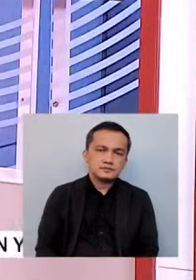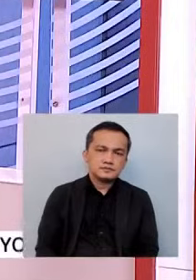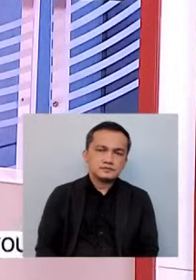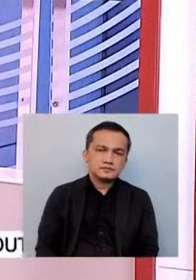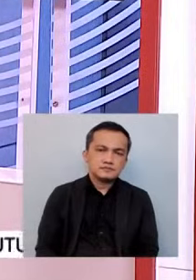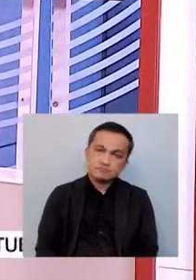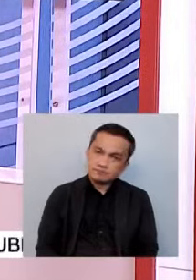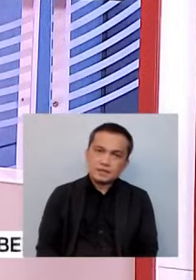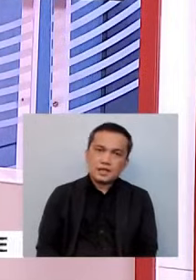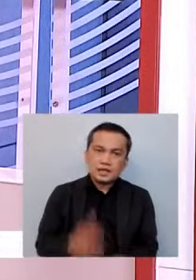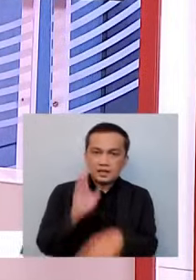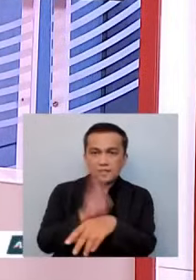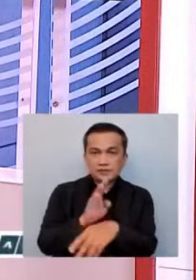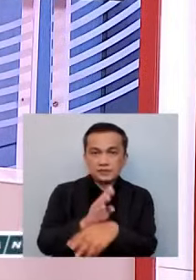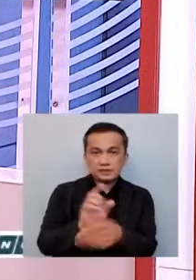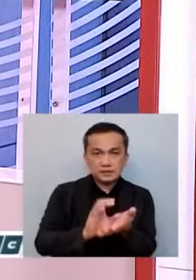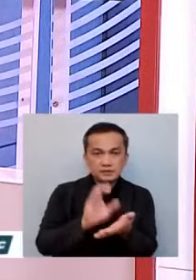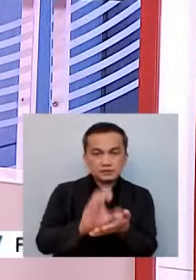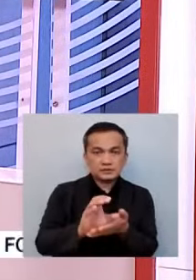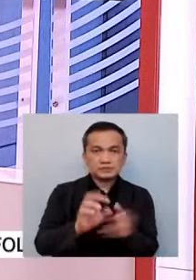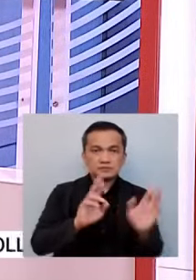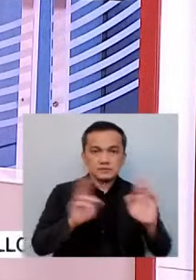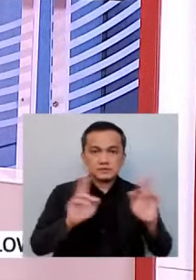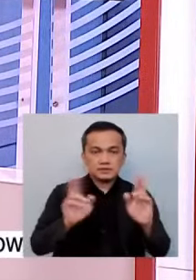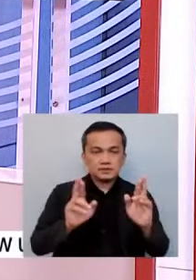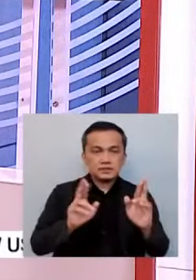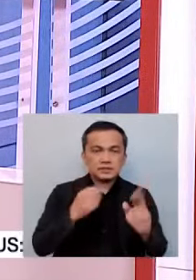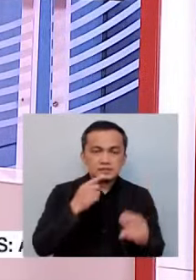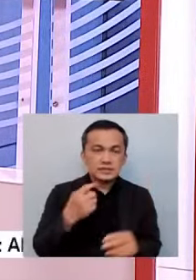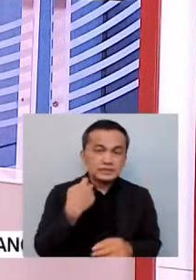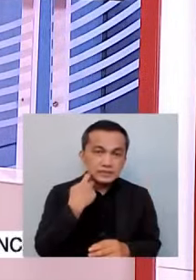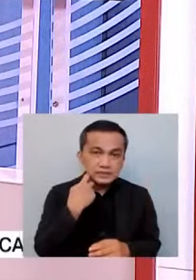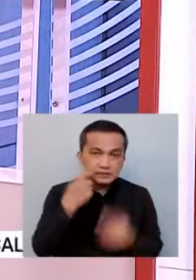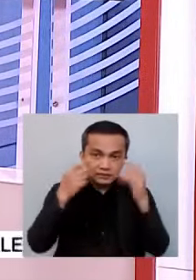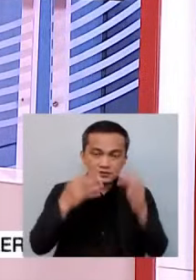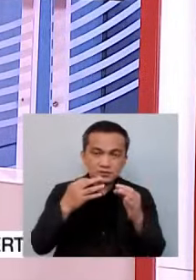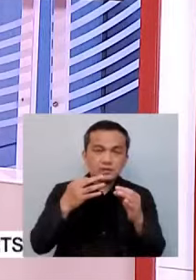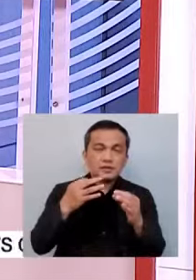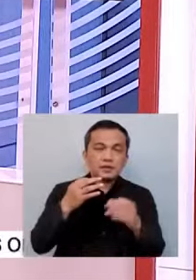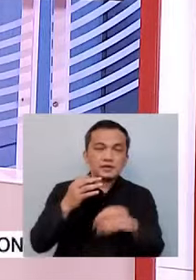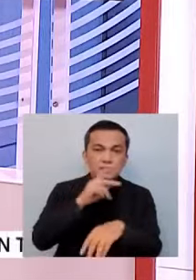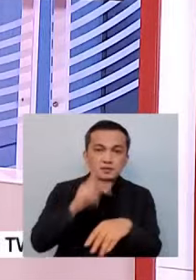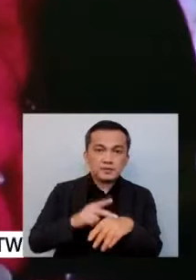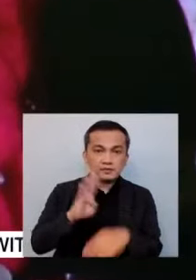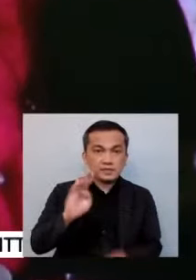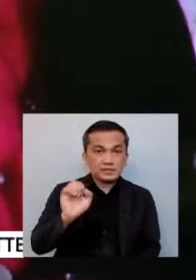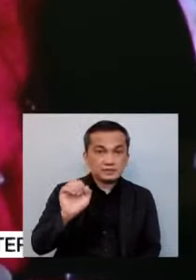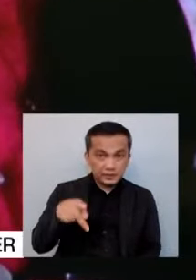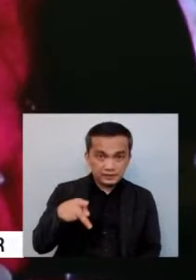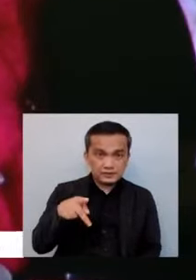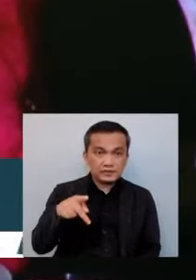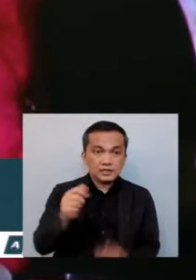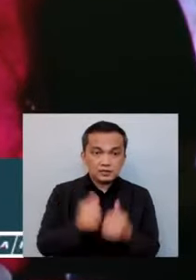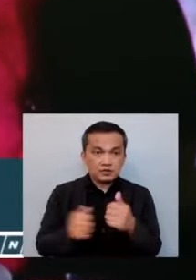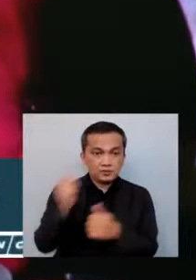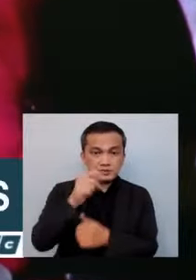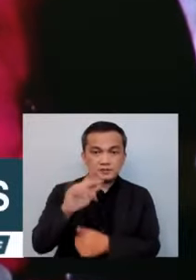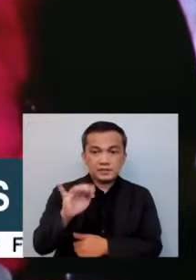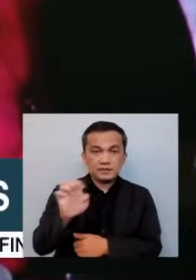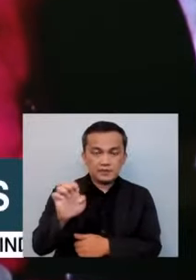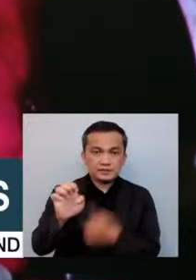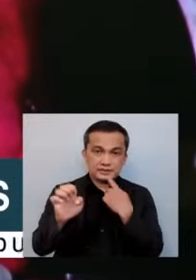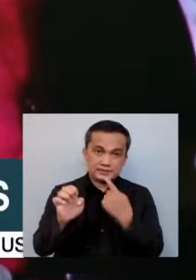In business, investors are bracing for the latest policy decision of the Philippine Central Bank. BSP Governor Felipe Medalla has hinted